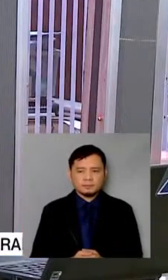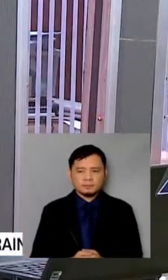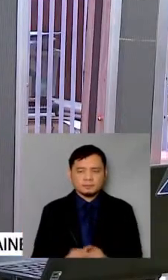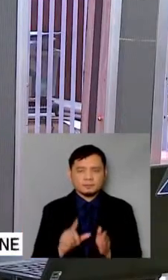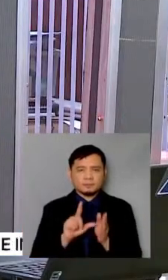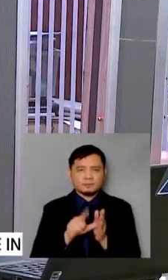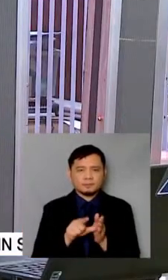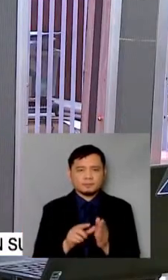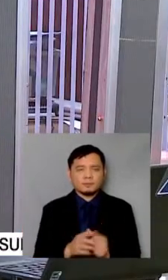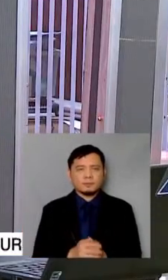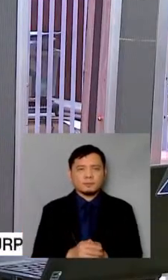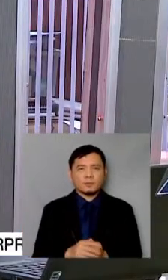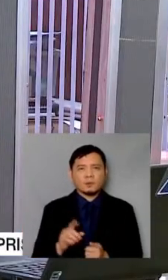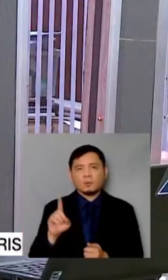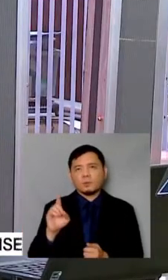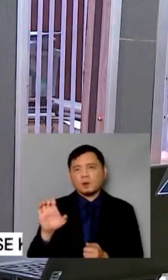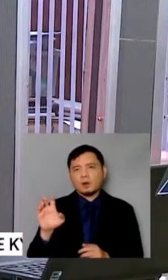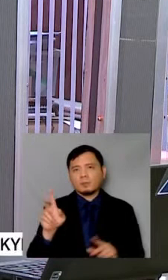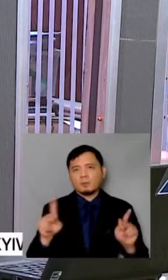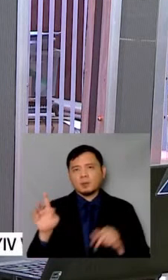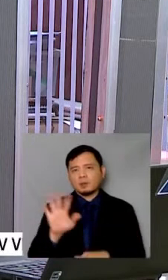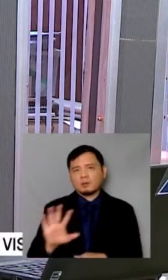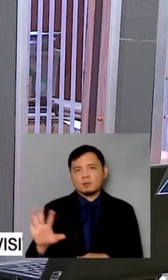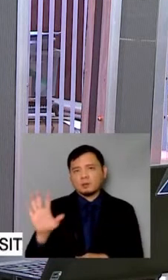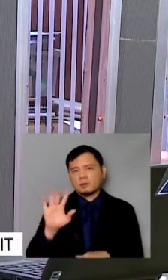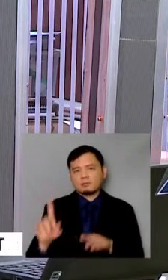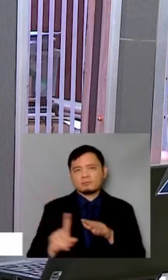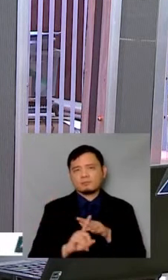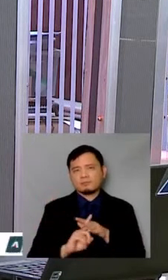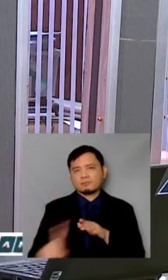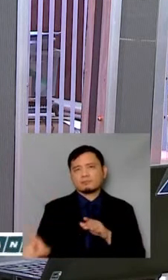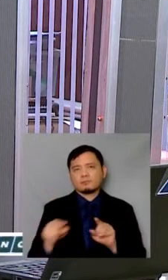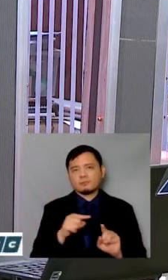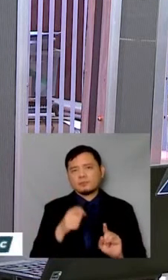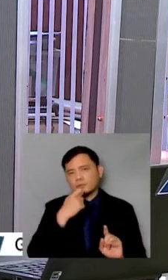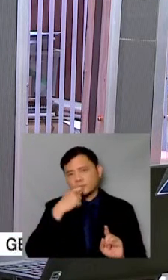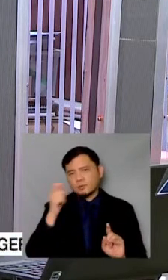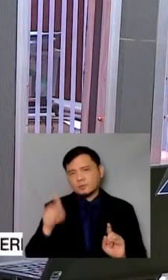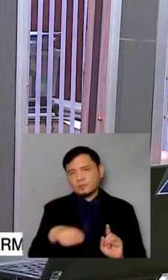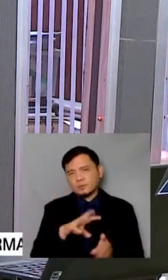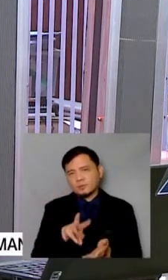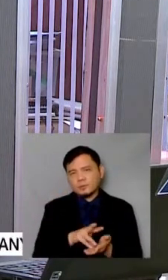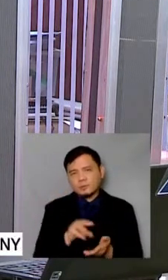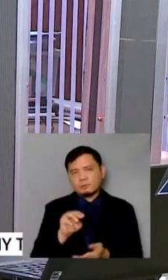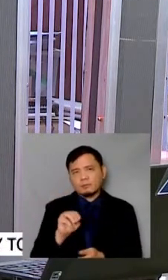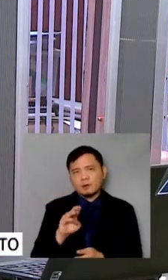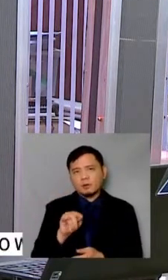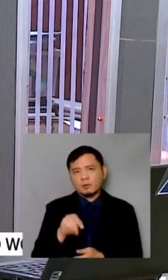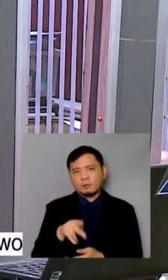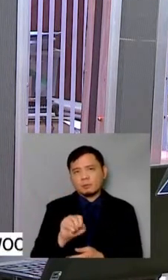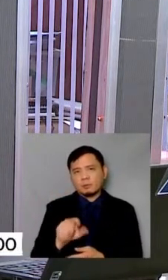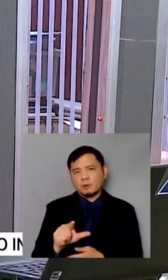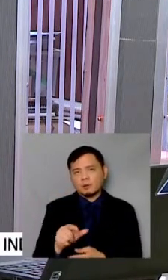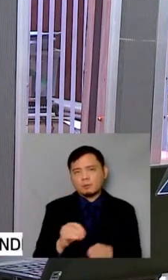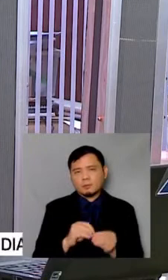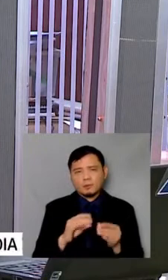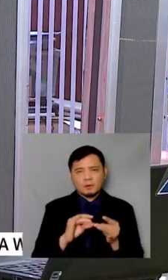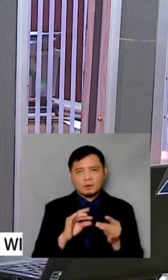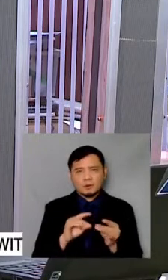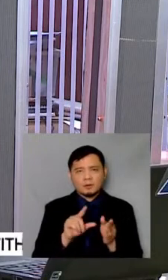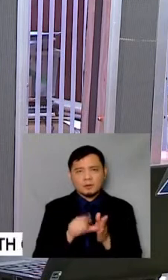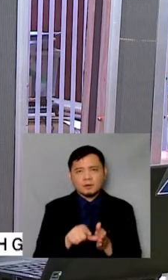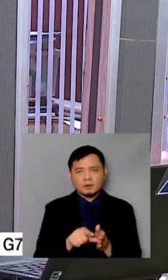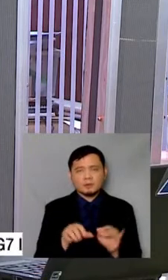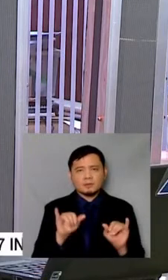nearly 100 civilians managed to evacuate from the besieged Ukrainian city of Mariupol. Details of that story and more